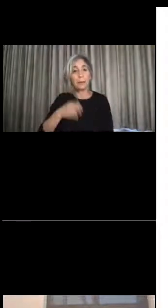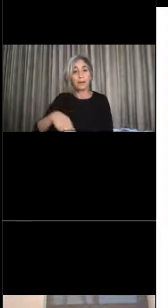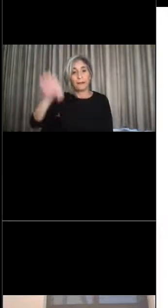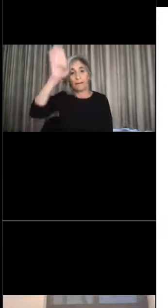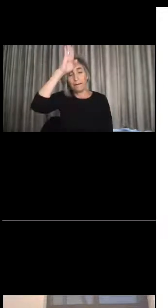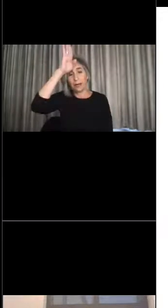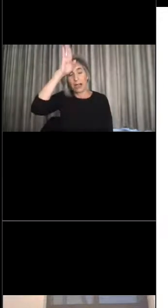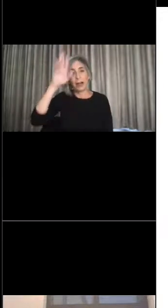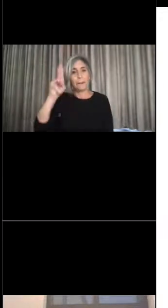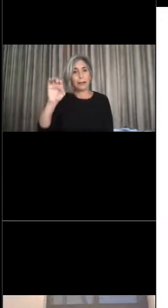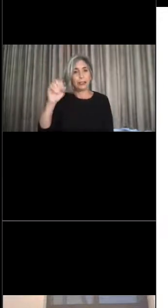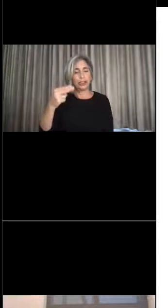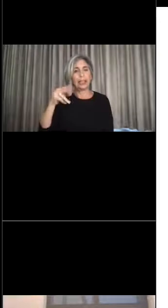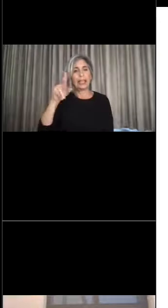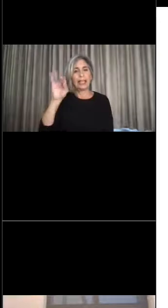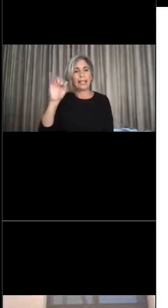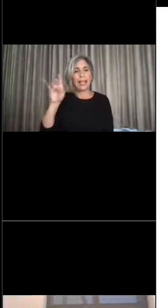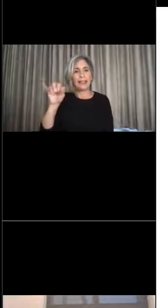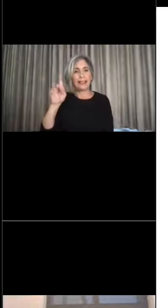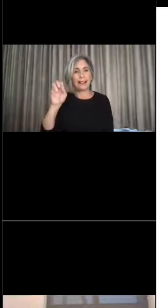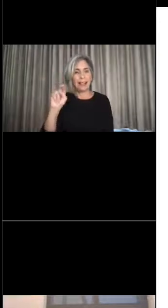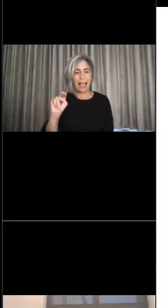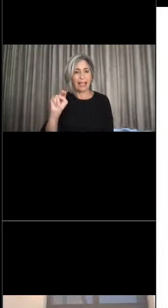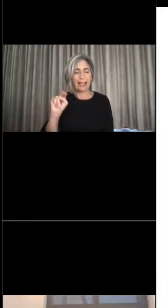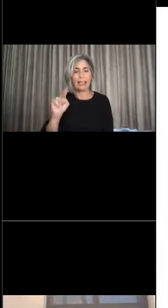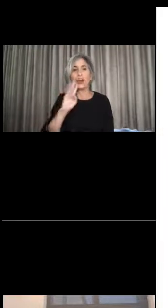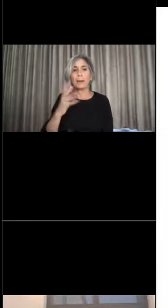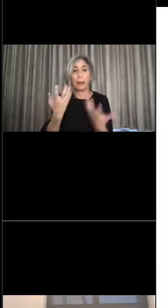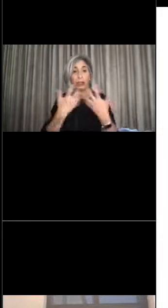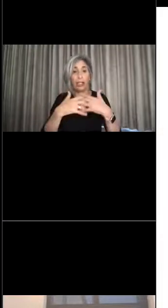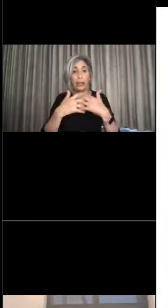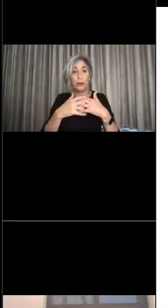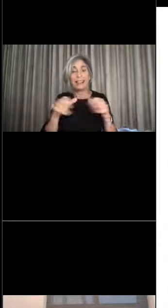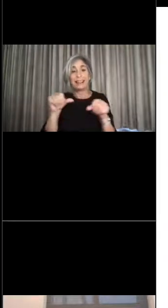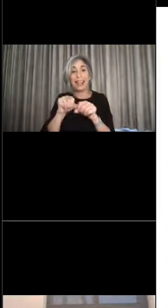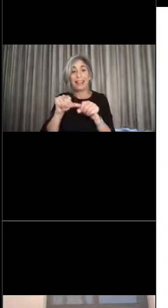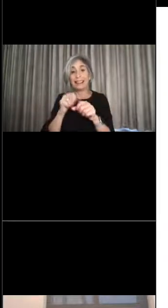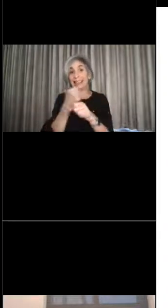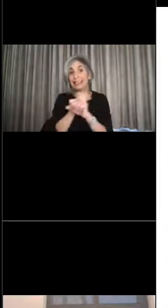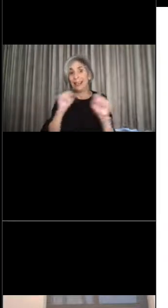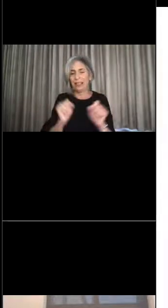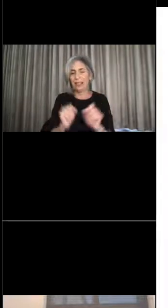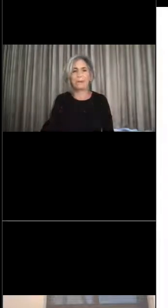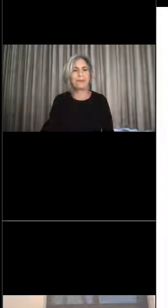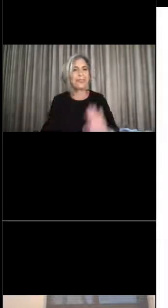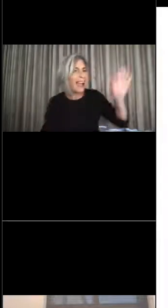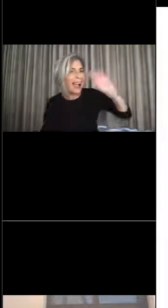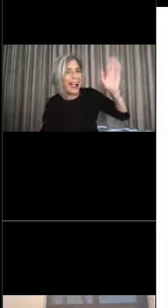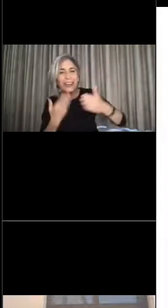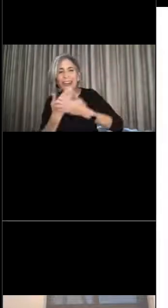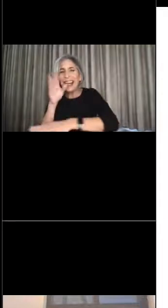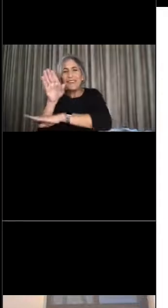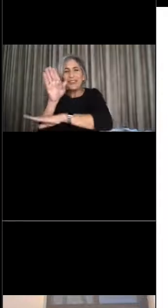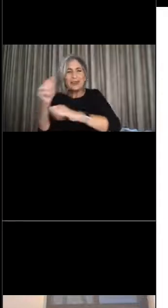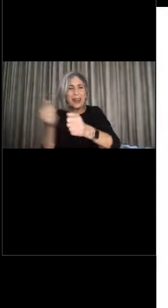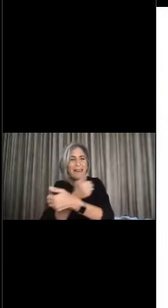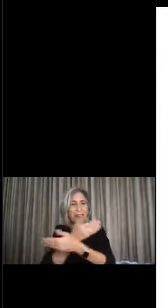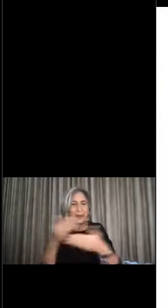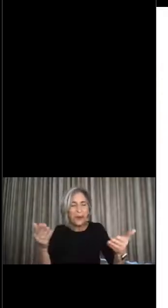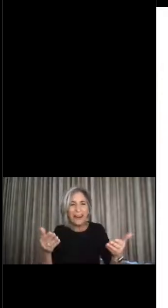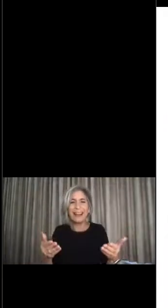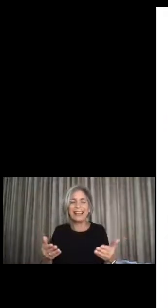Kathy Klein, who will talk about generator and gasoline safety. Hi, good afternoon, everybody.